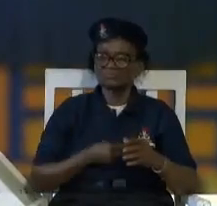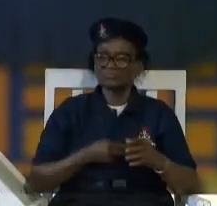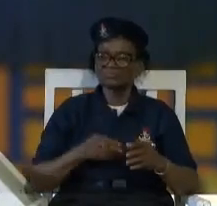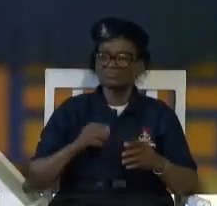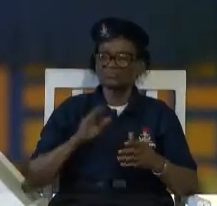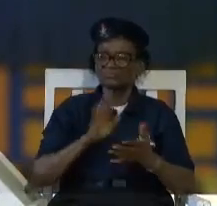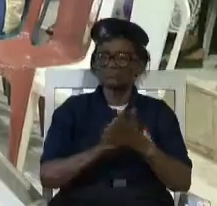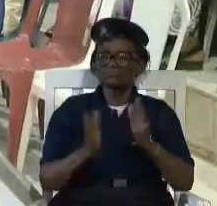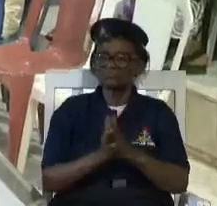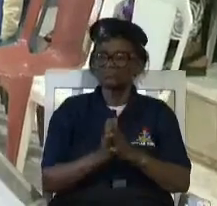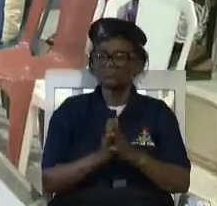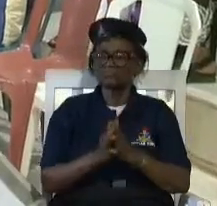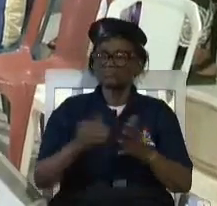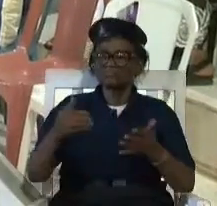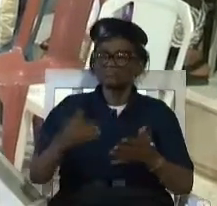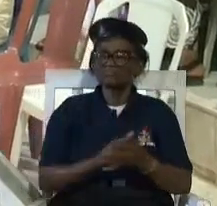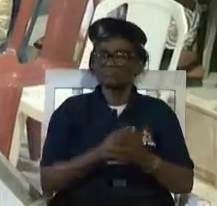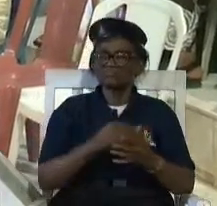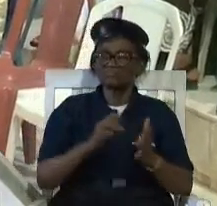new Christians.